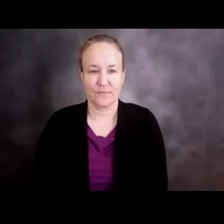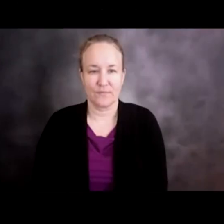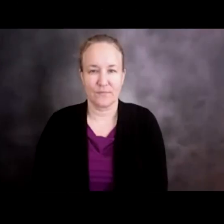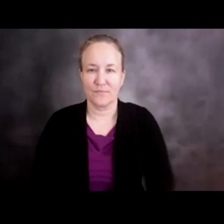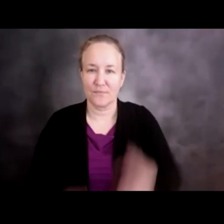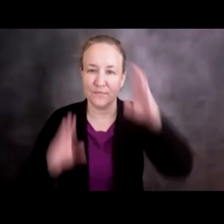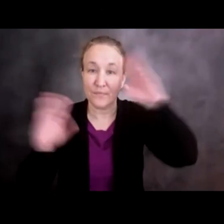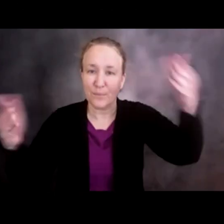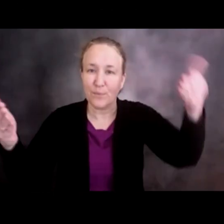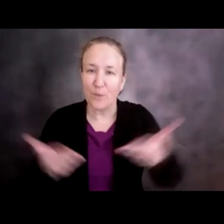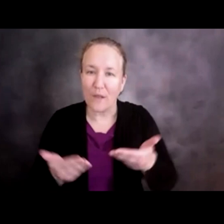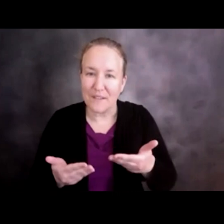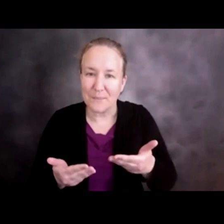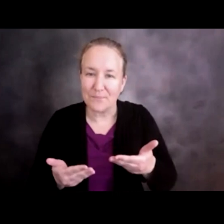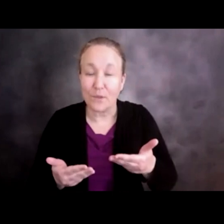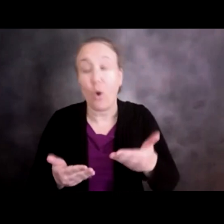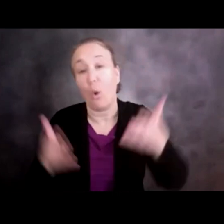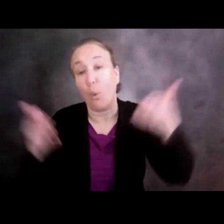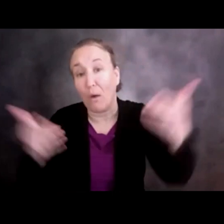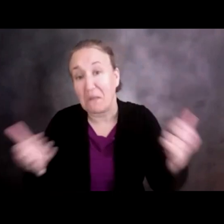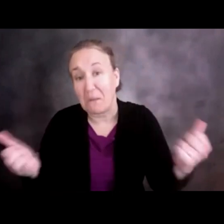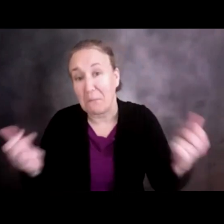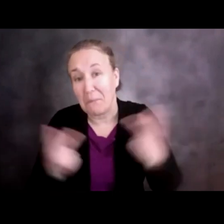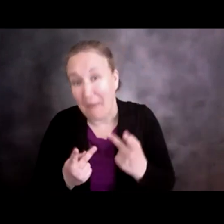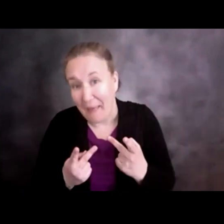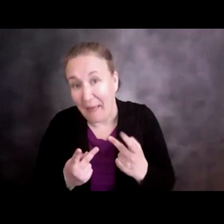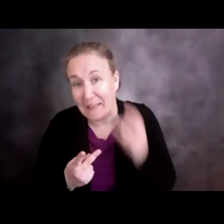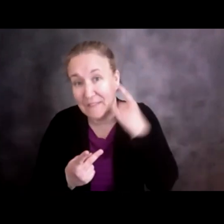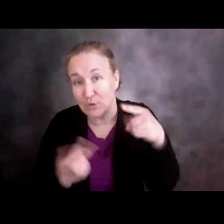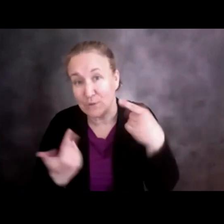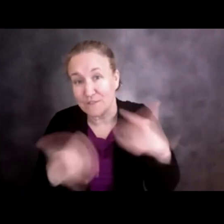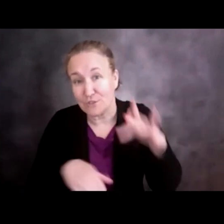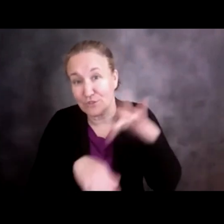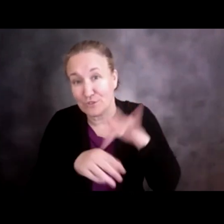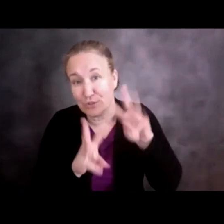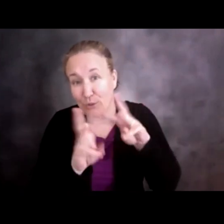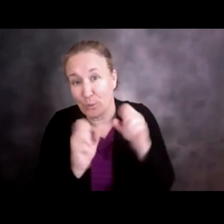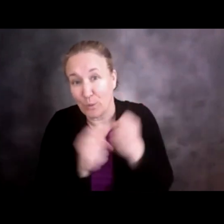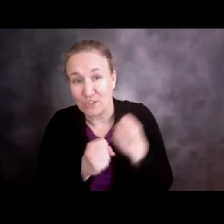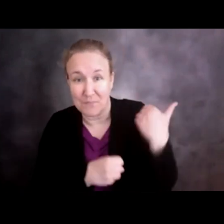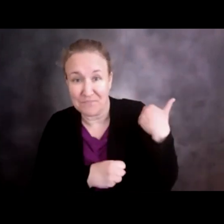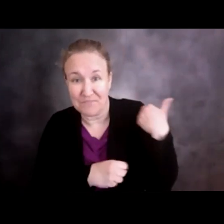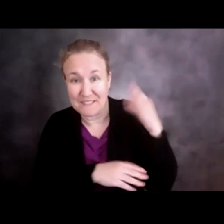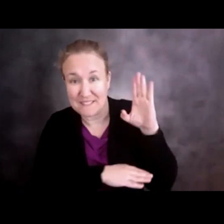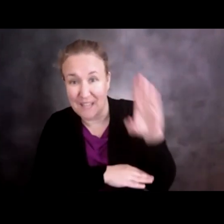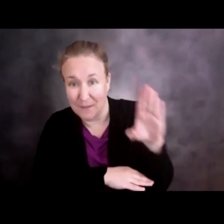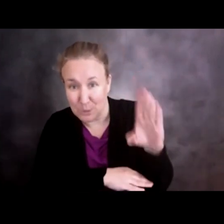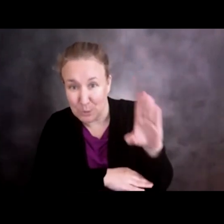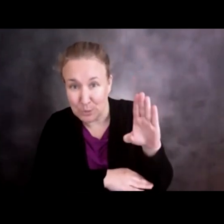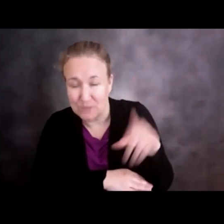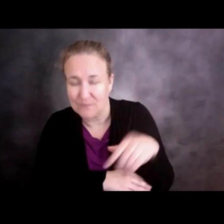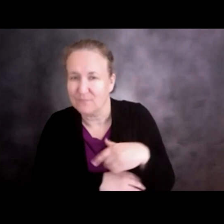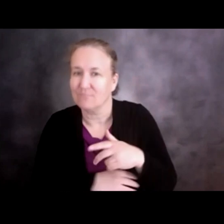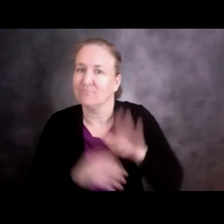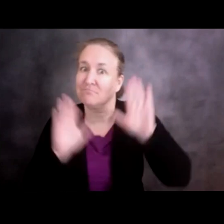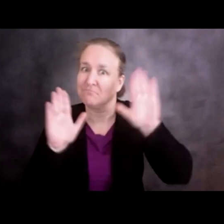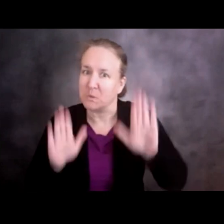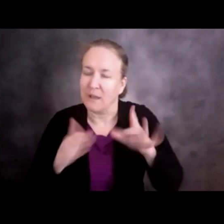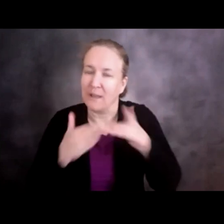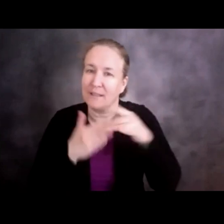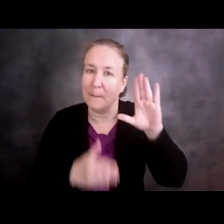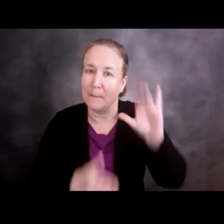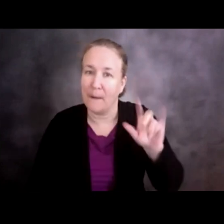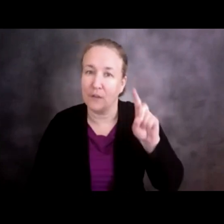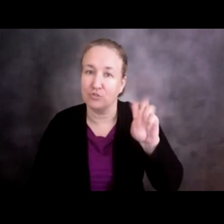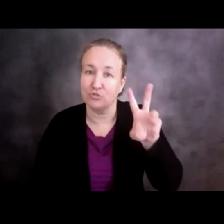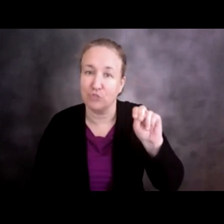Welcome, or welcome back, I should say, if you were already with us this afternoon for the wonderful workshop led by Dawn Marie Bazemore